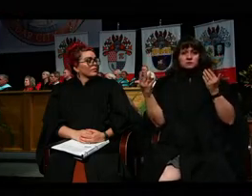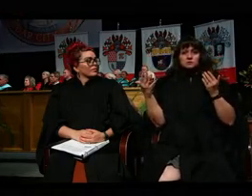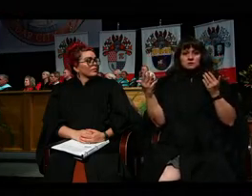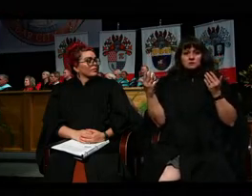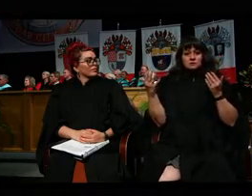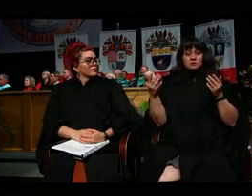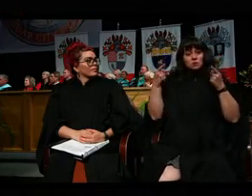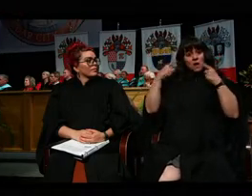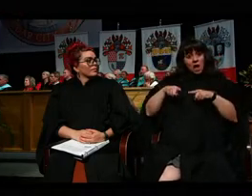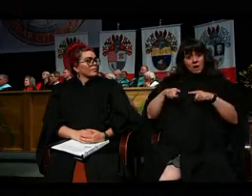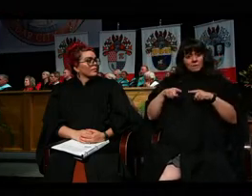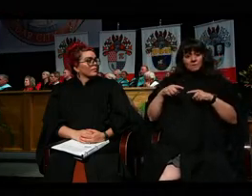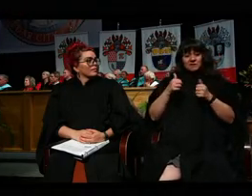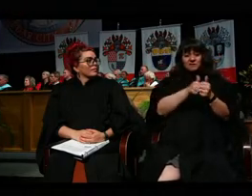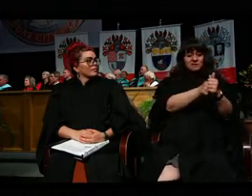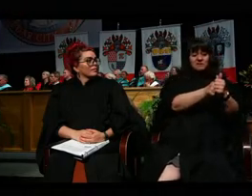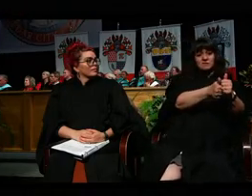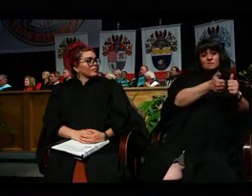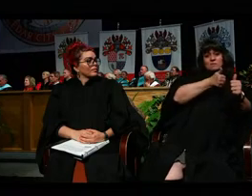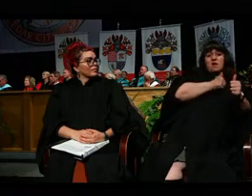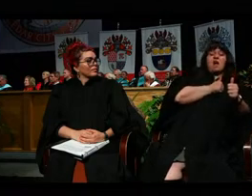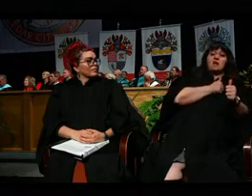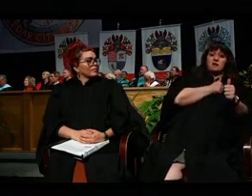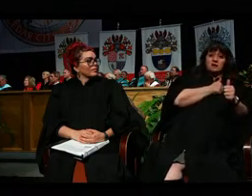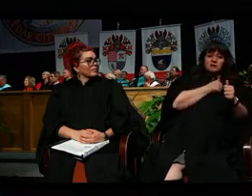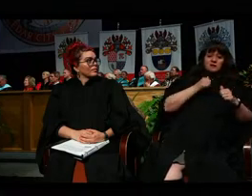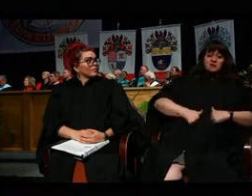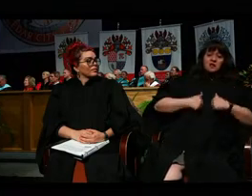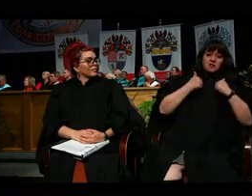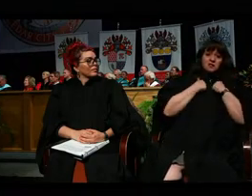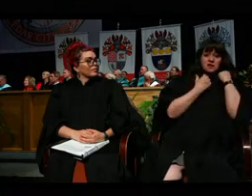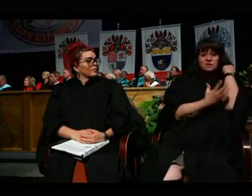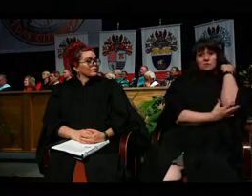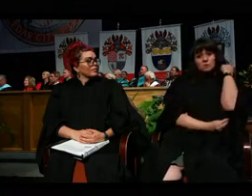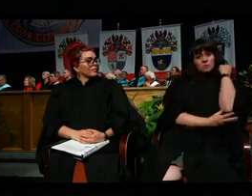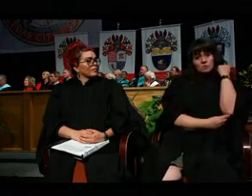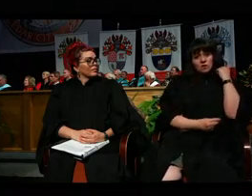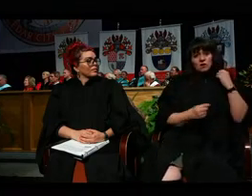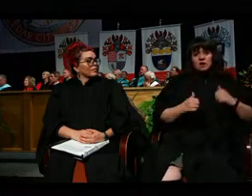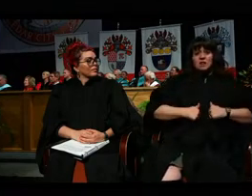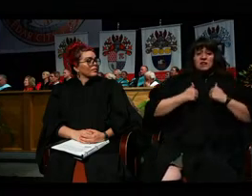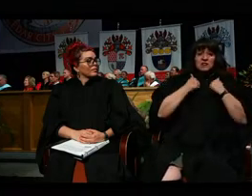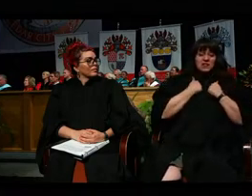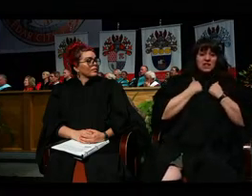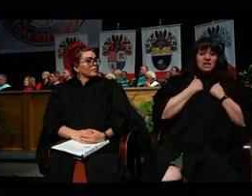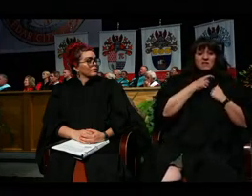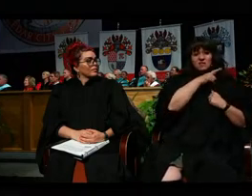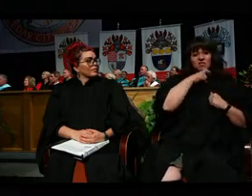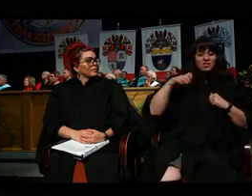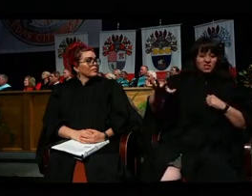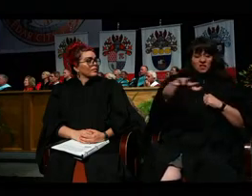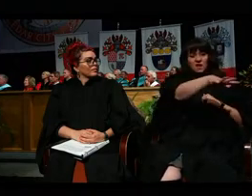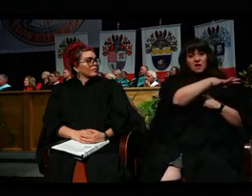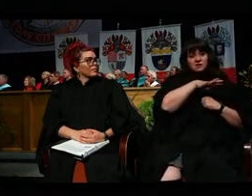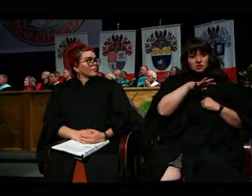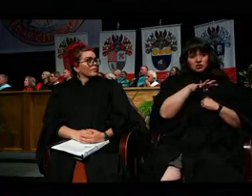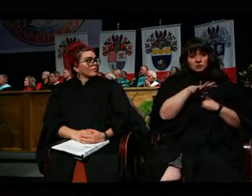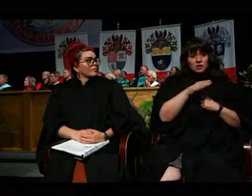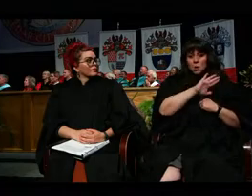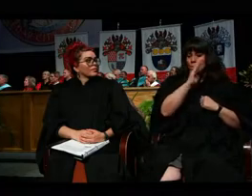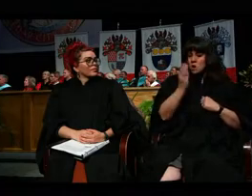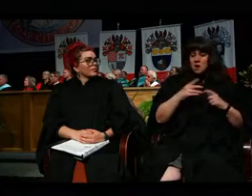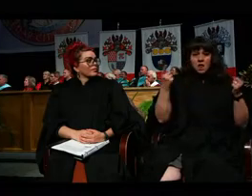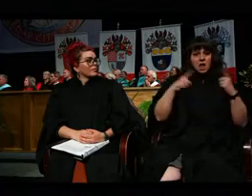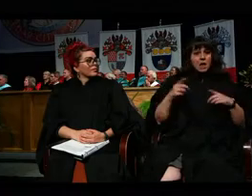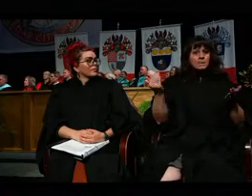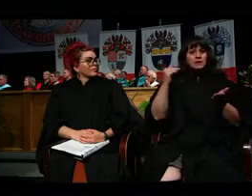up falling behind, living in poverty as Bedouins in the desert. He said that will never happen again in our